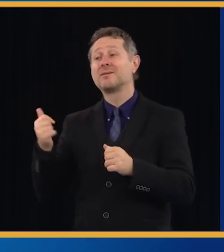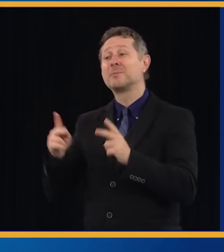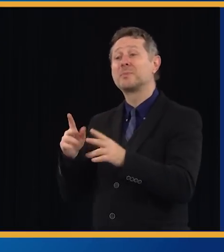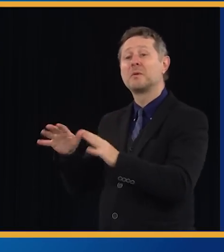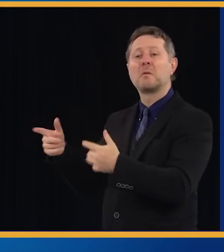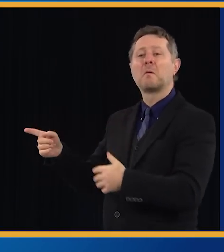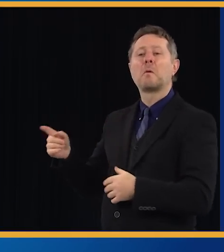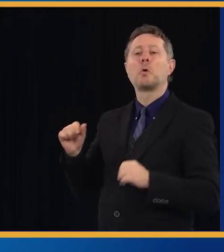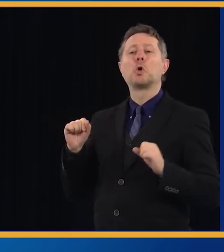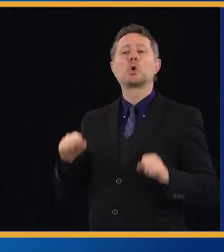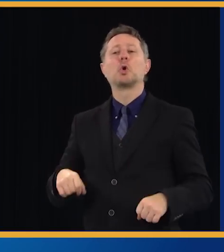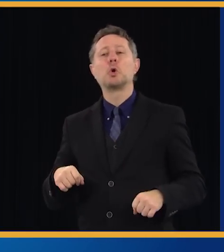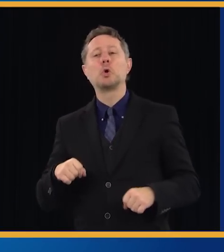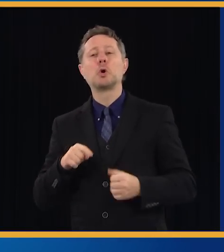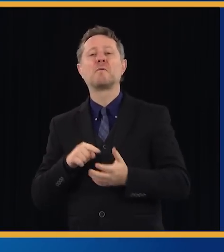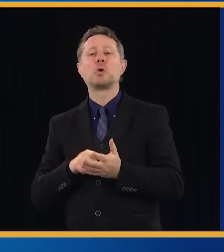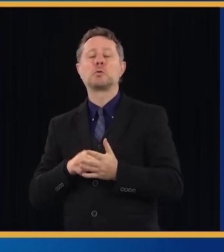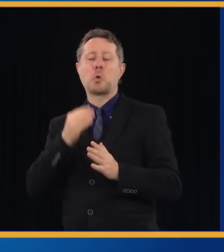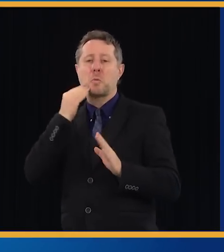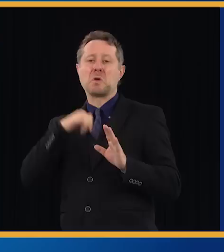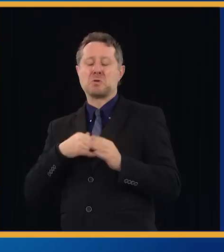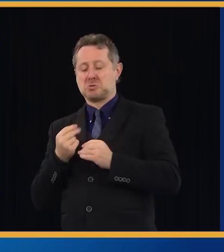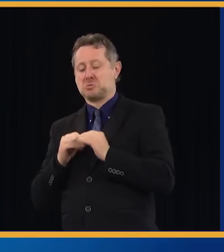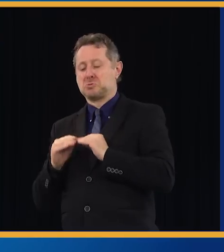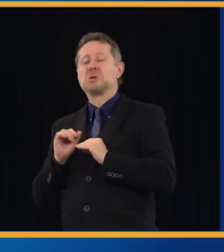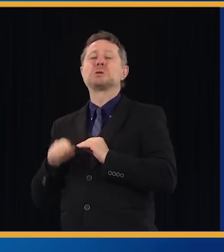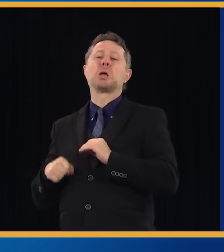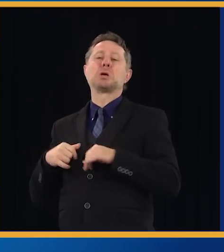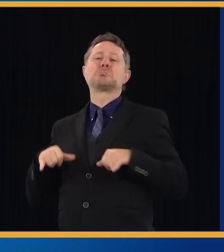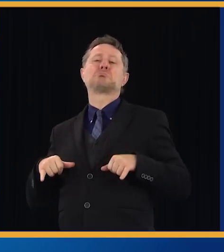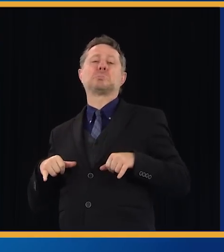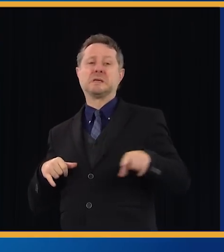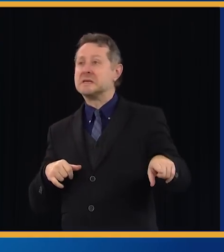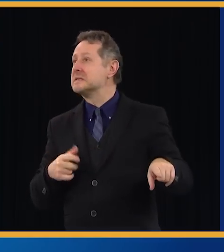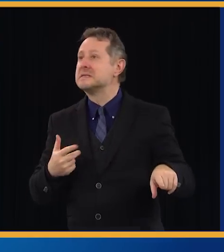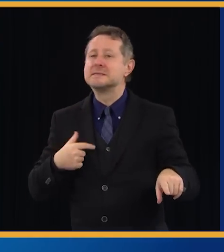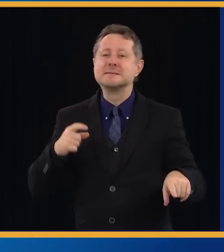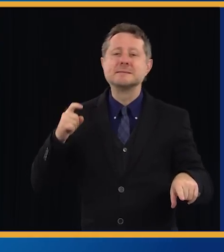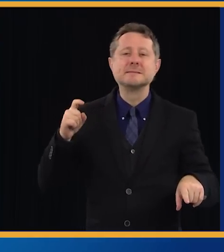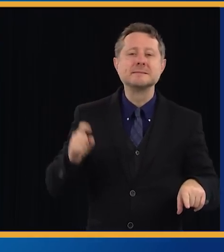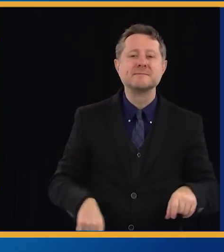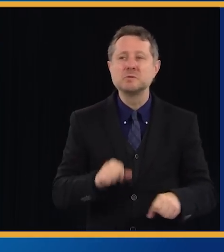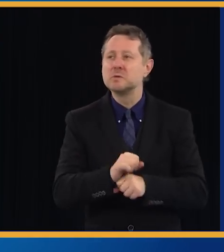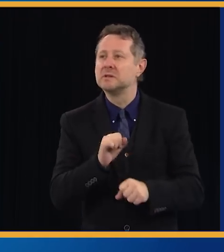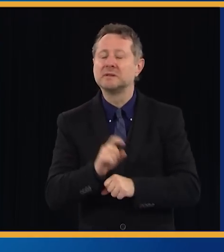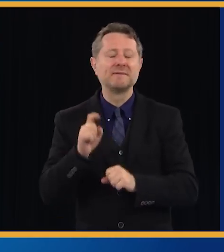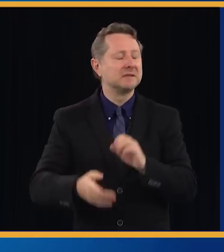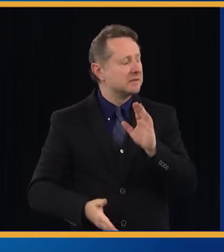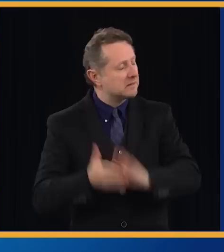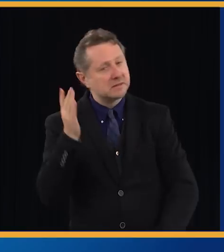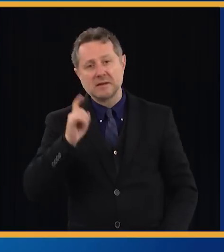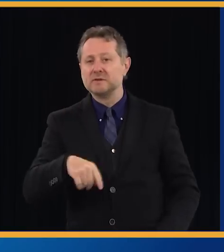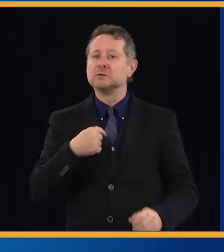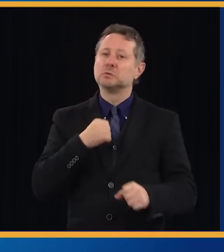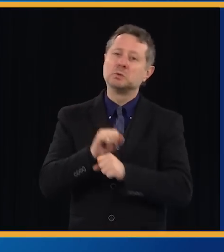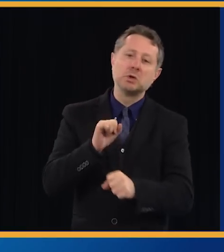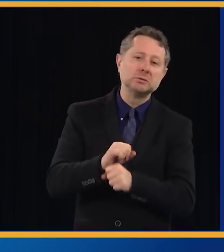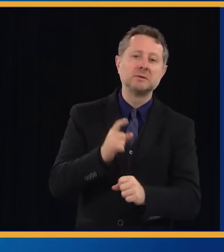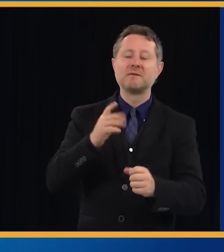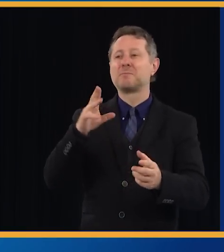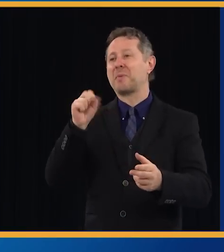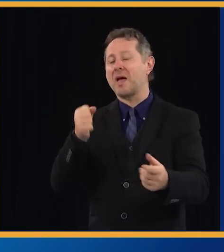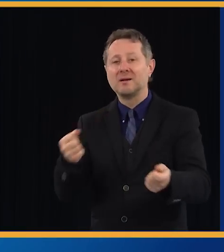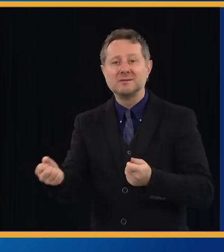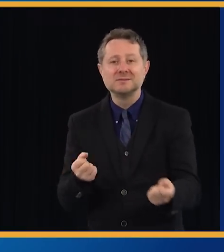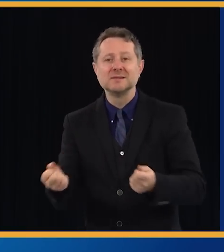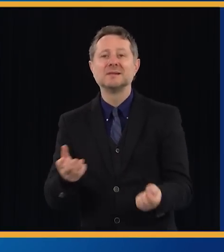was, the essential workers had to get up every morning and go out and drive the bus and drive the train and deliver the food